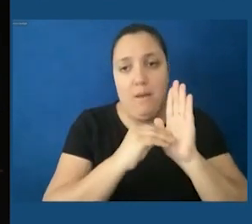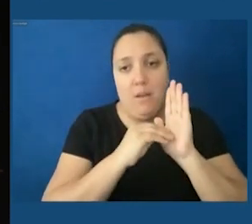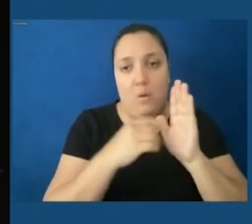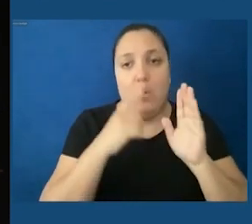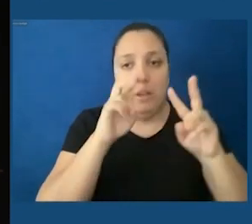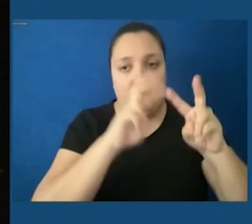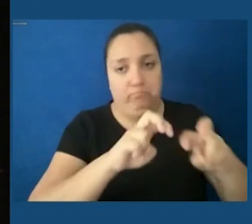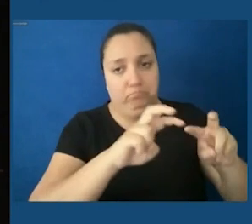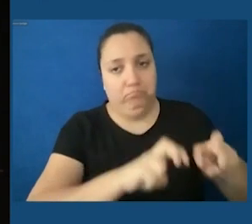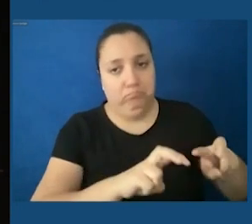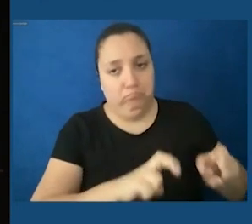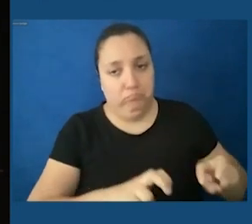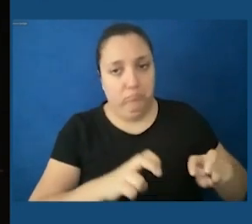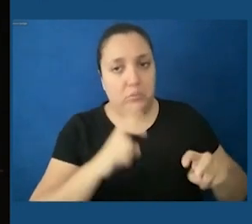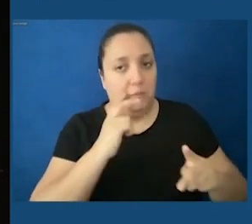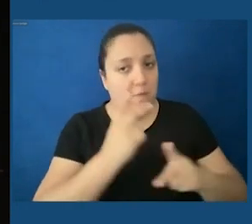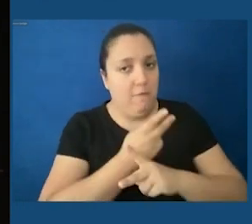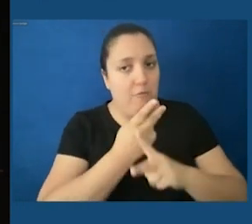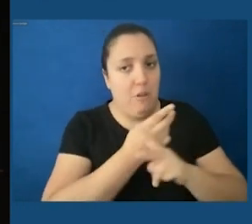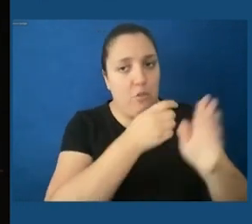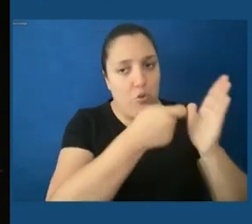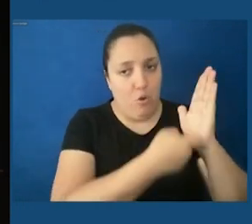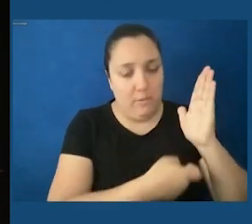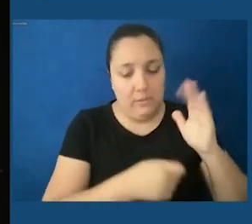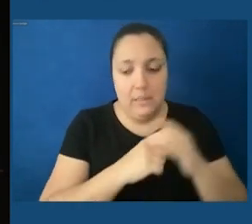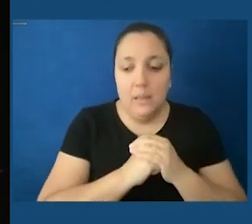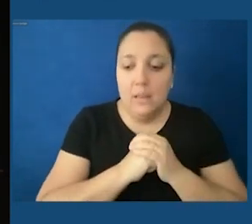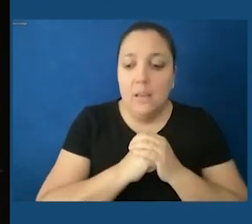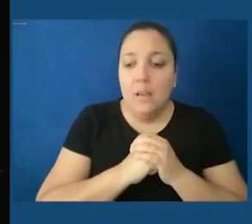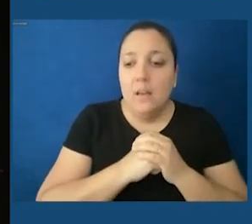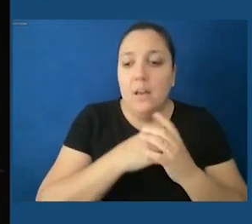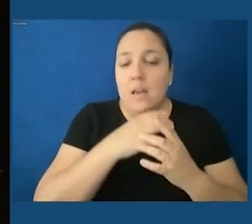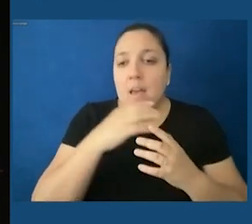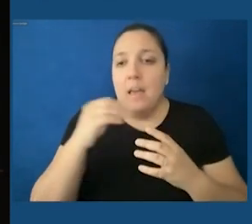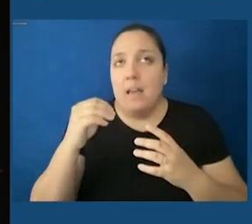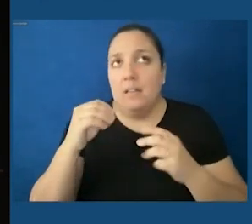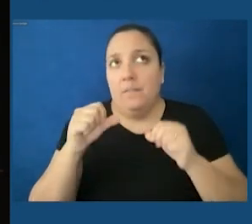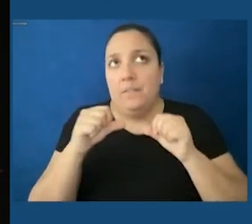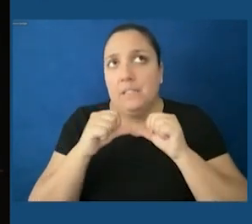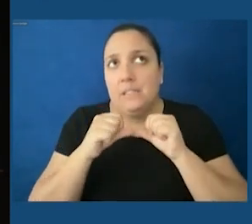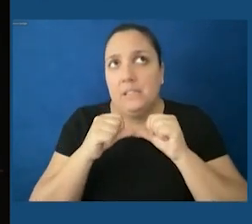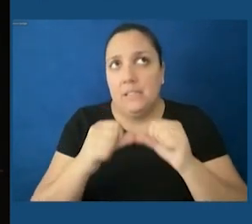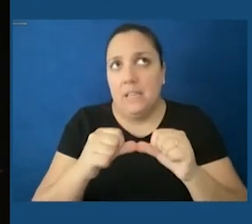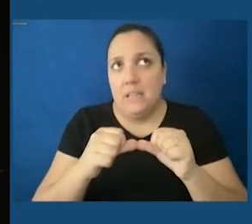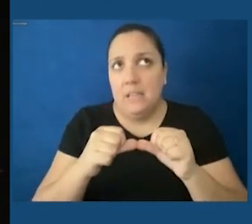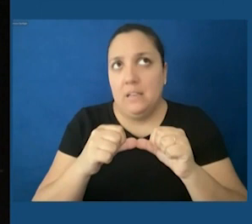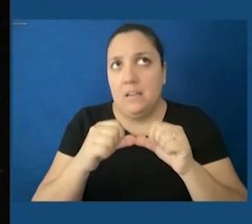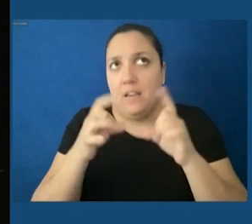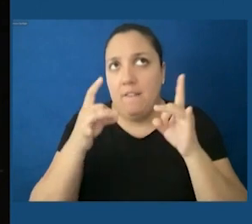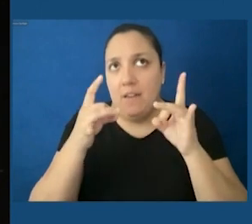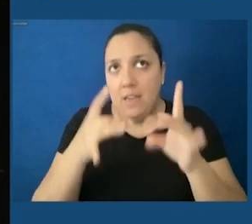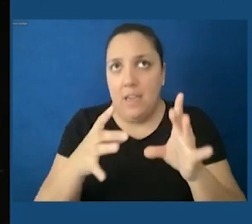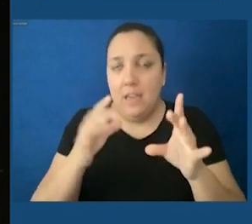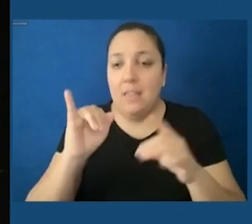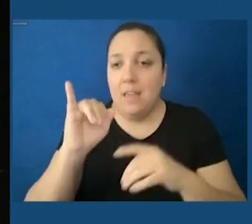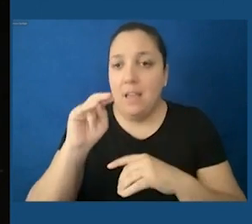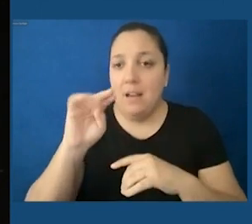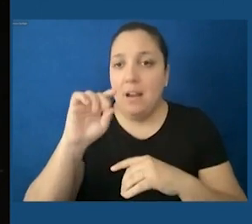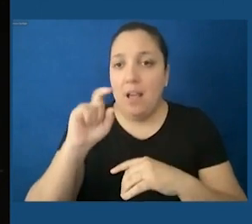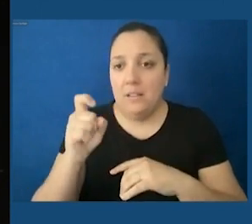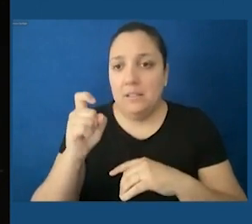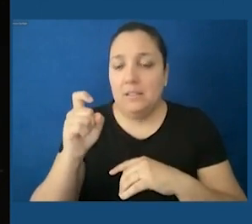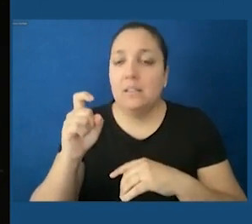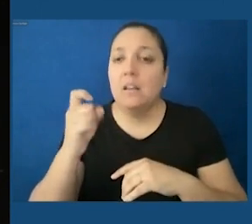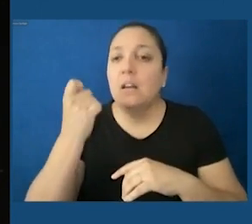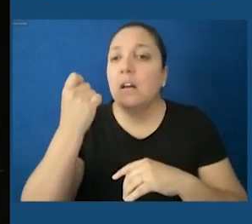then finally, there's a State of Hate Index. And what that is the observation of a political scientist. Some